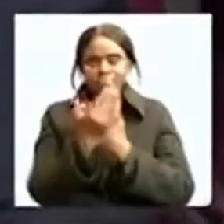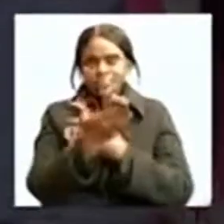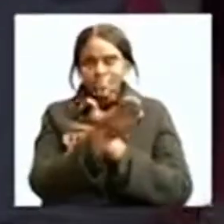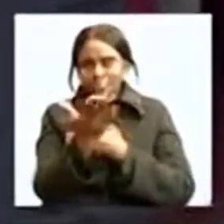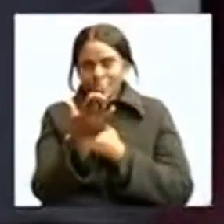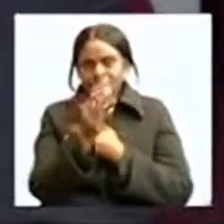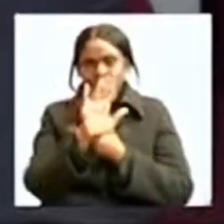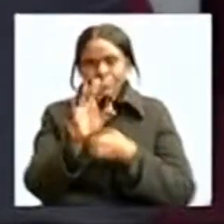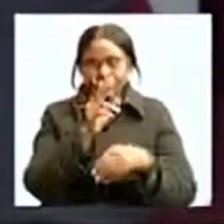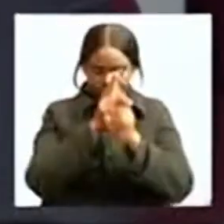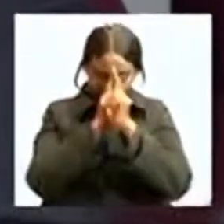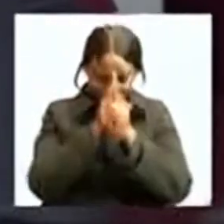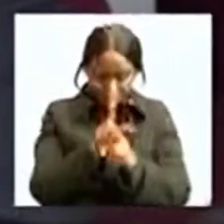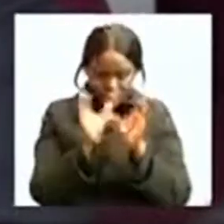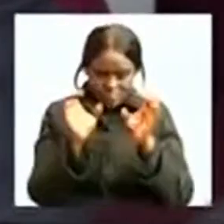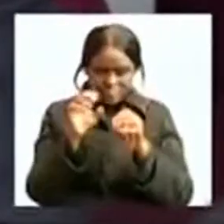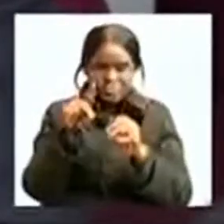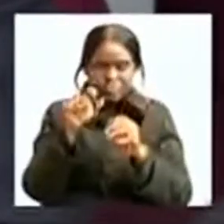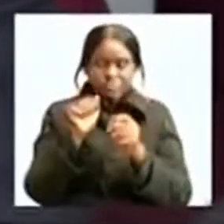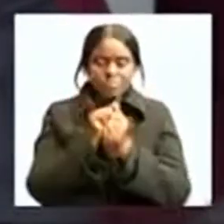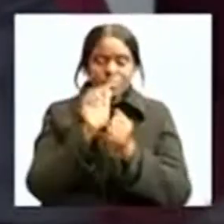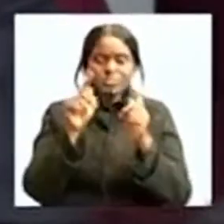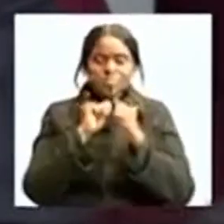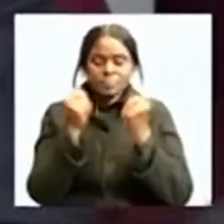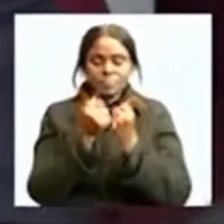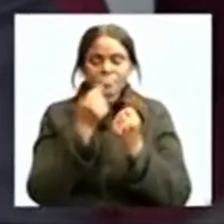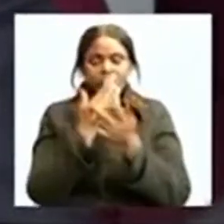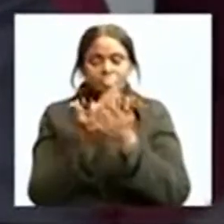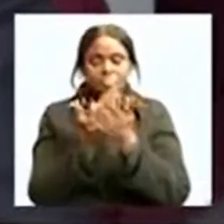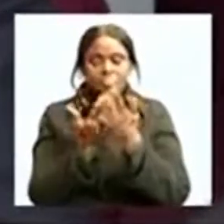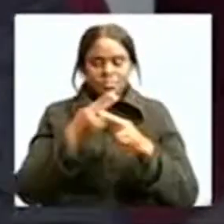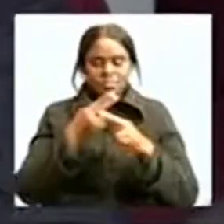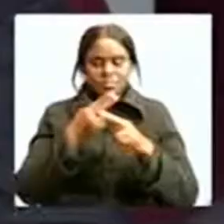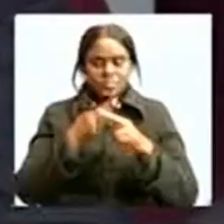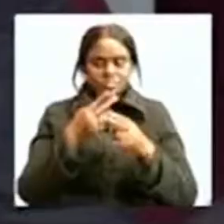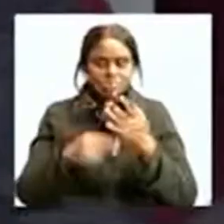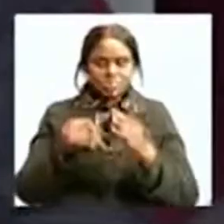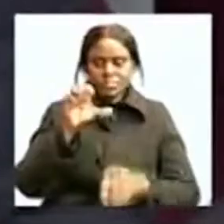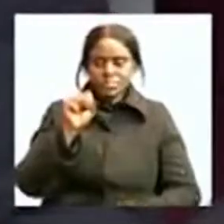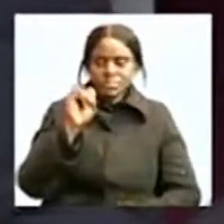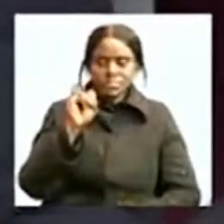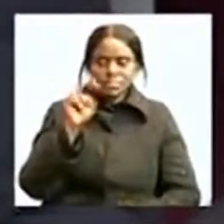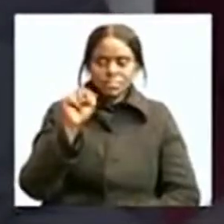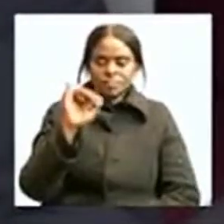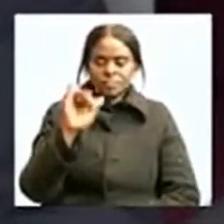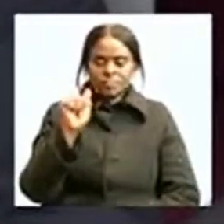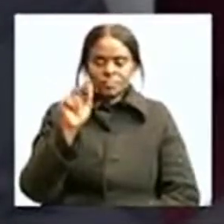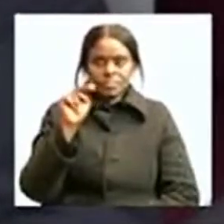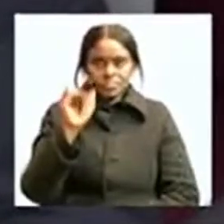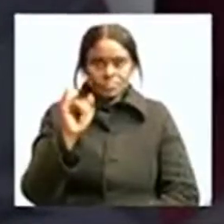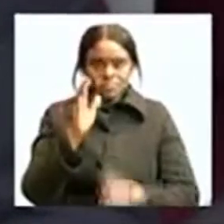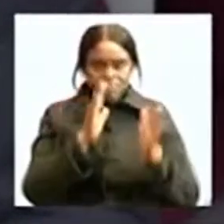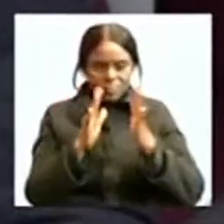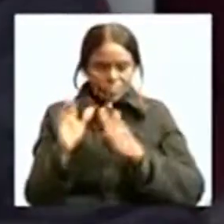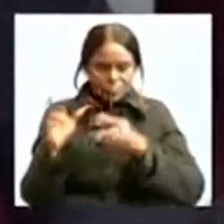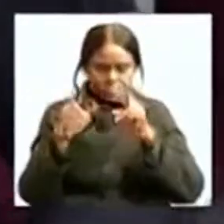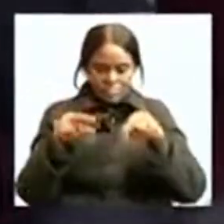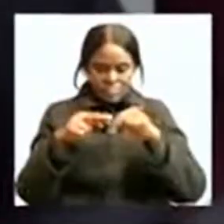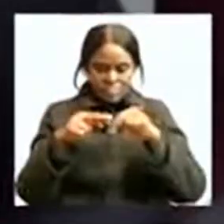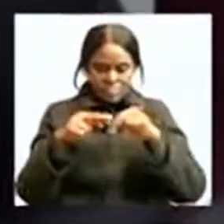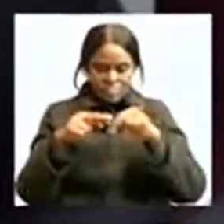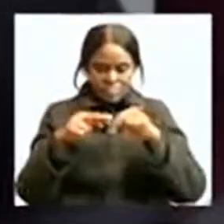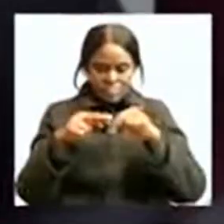and your honorable committee, PS and your team. Good morning. My name is Vinda Sinyani from the Planning and Research Department in